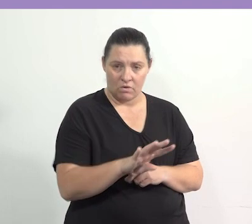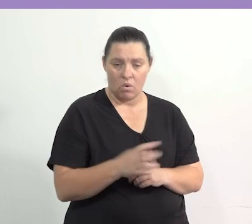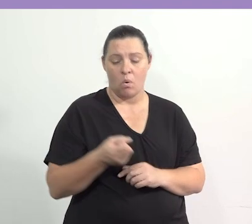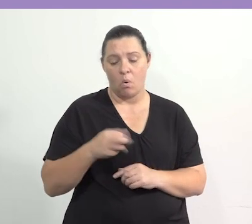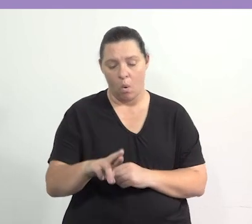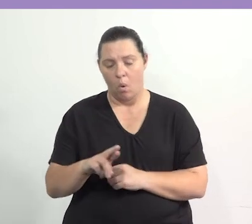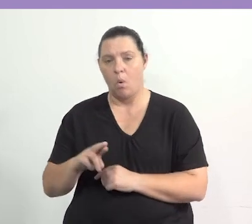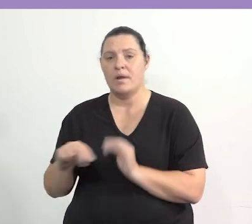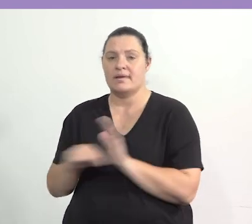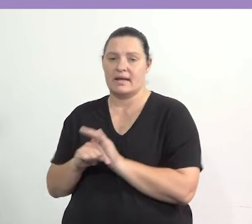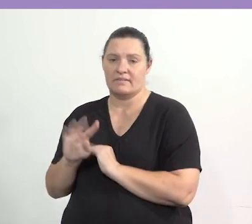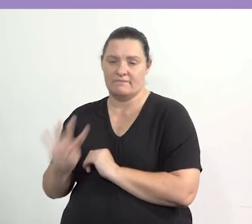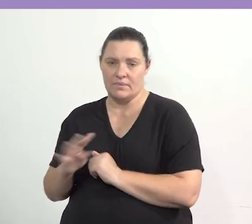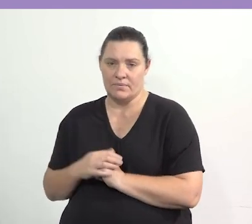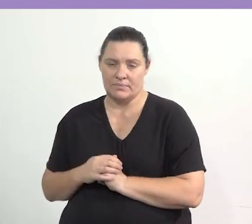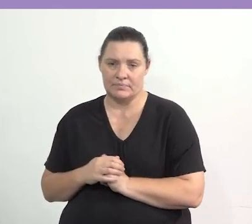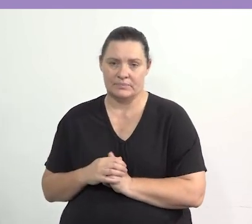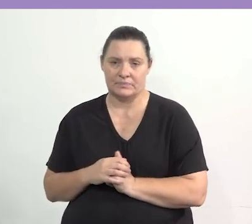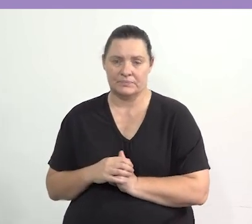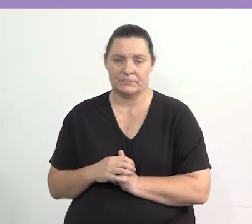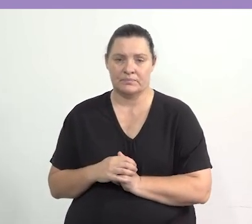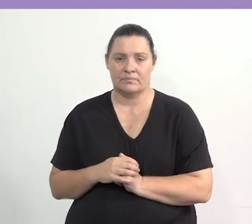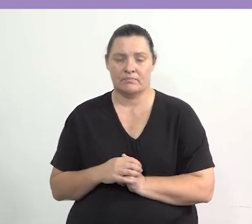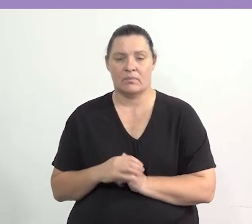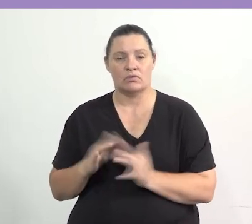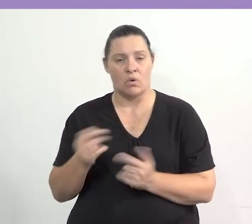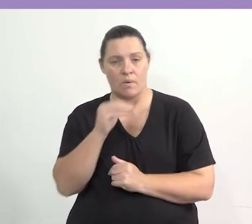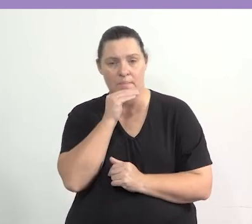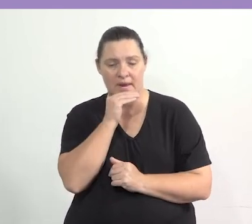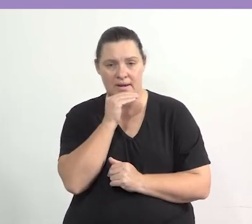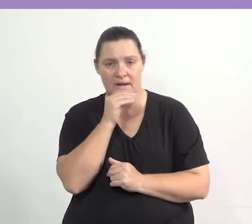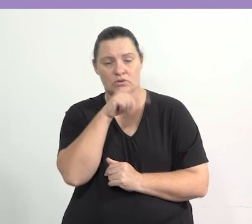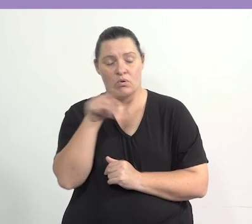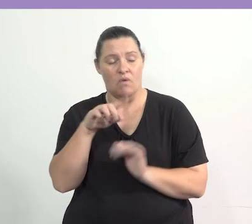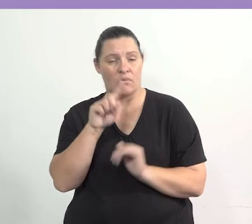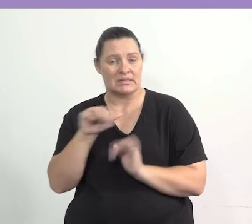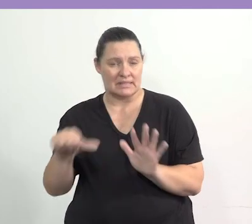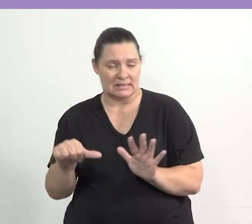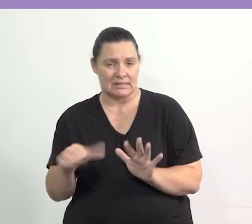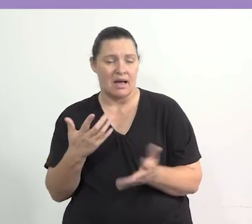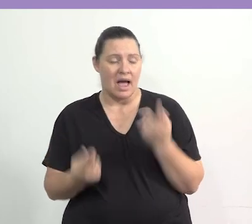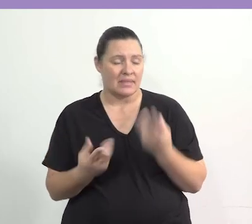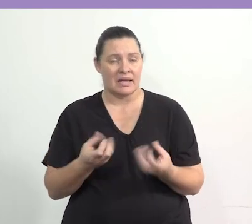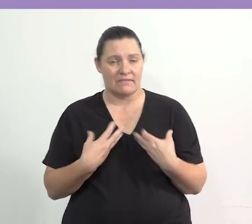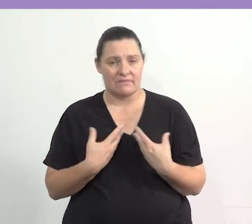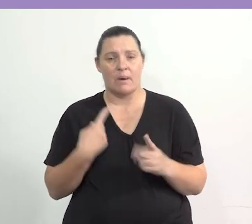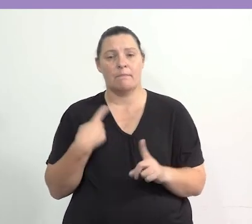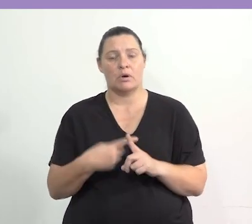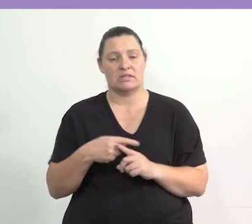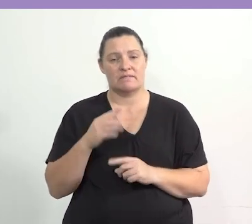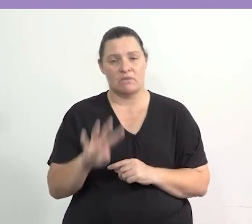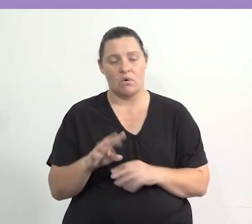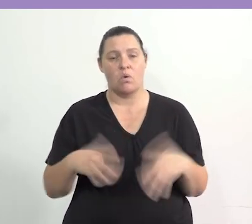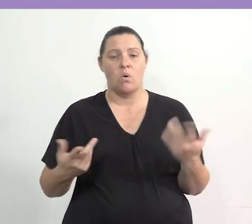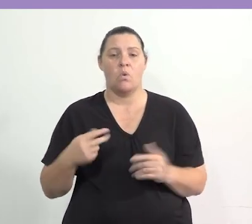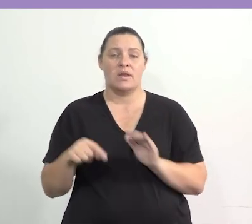positive 4 or a negative 4. So this means that the square root of 16 can either give me a